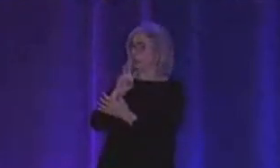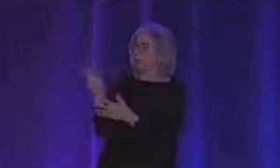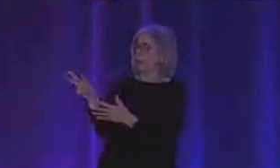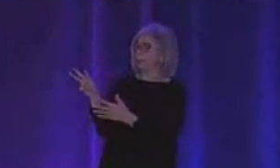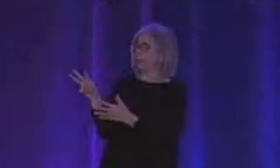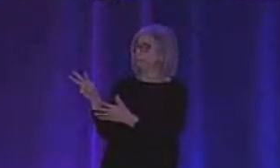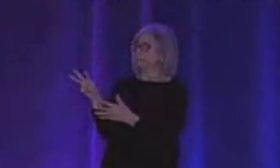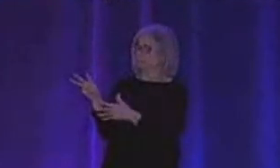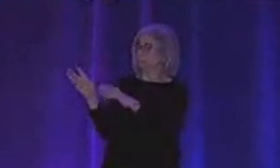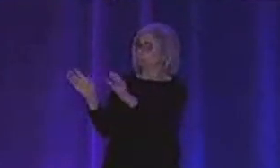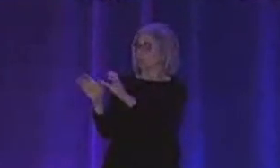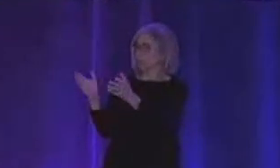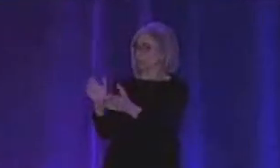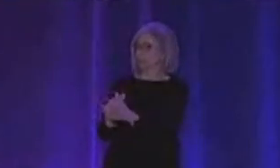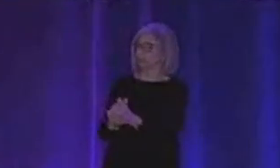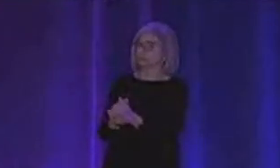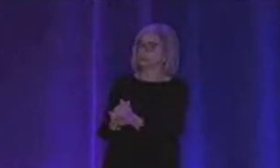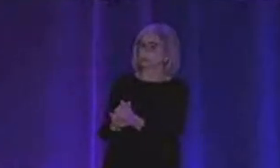WebAuthn credential.